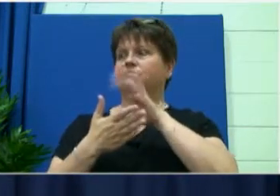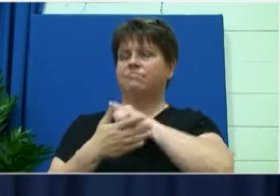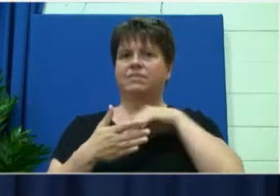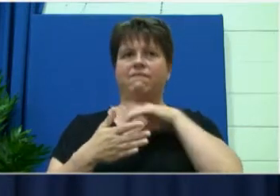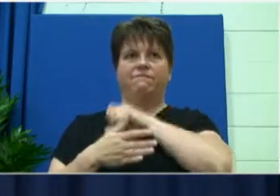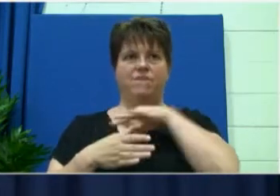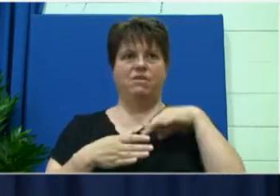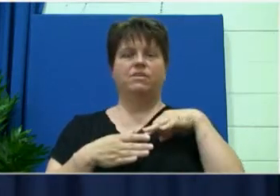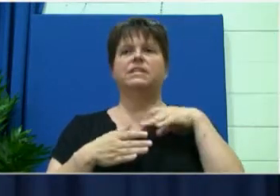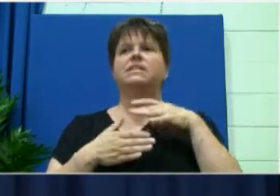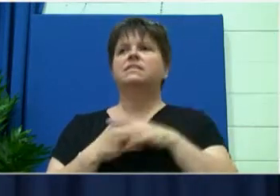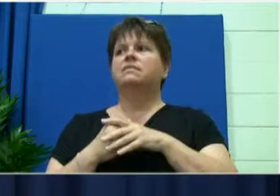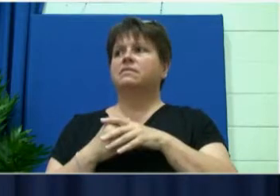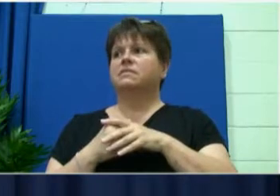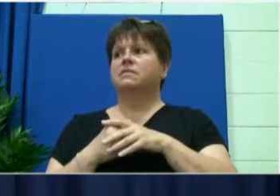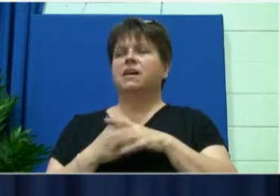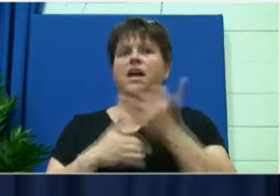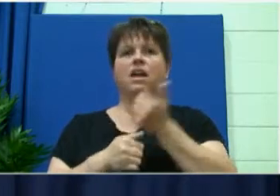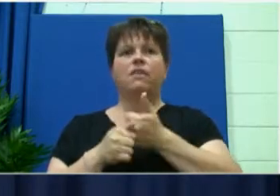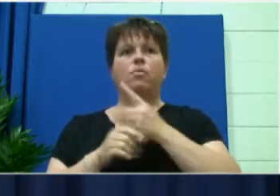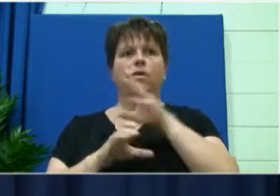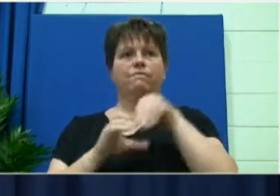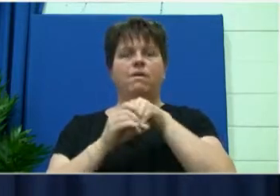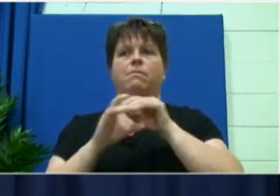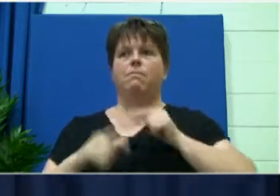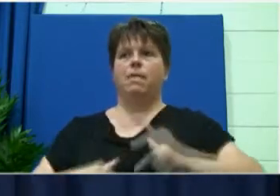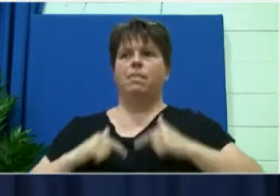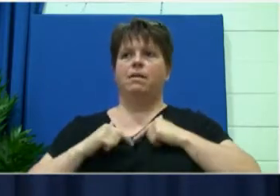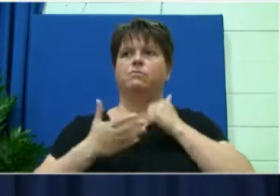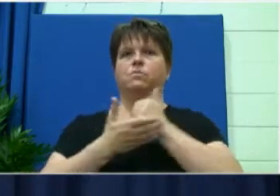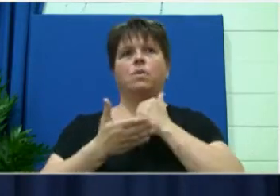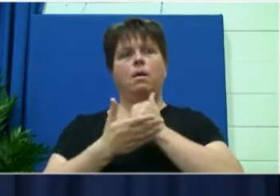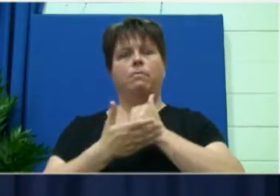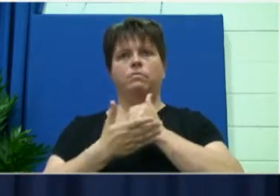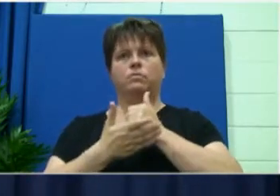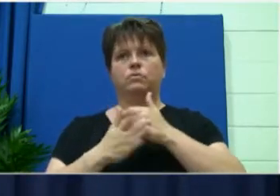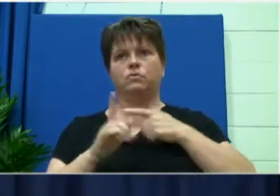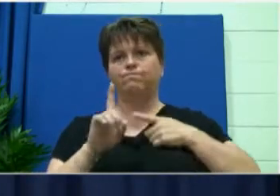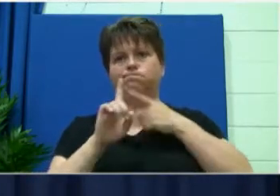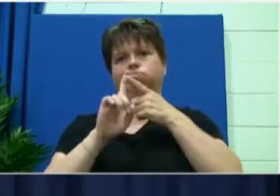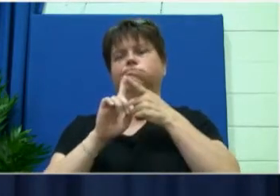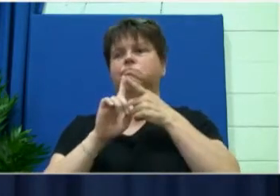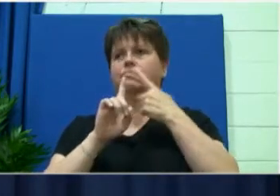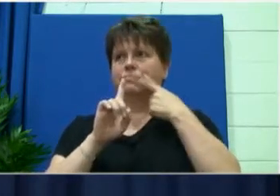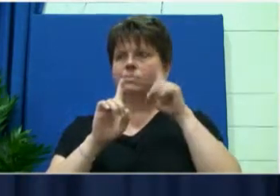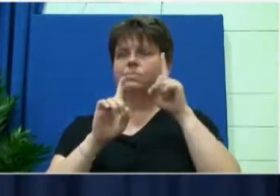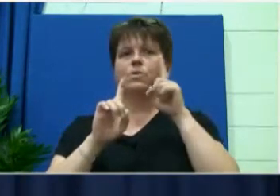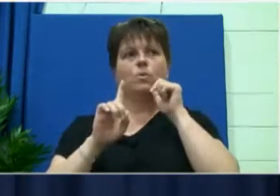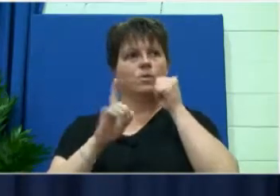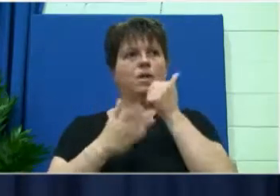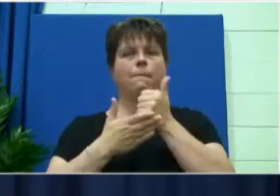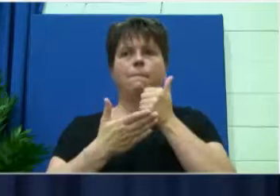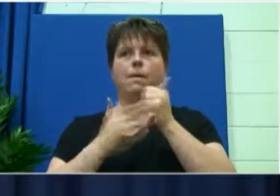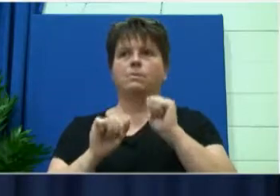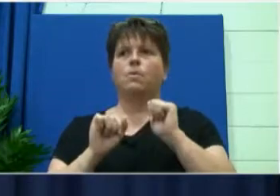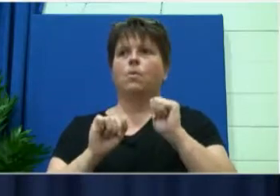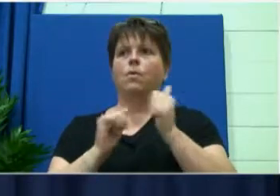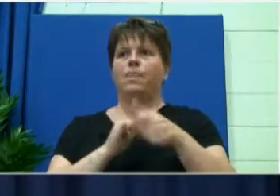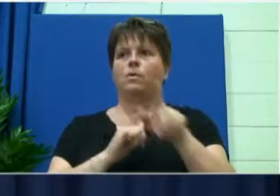anyone who's been a part of our lives for all the support and in helping us reach where we are today. We couldn't have done it without you.